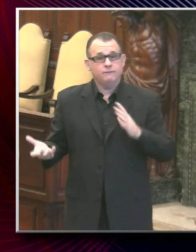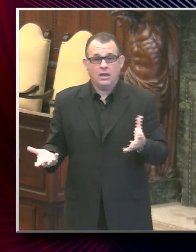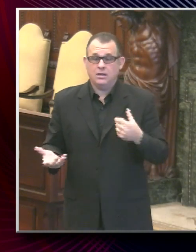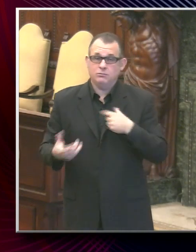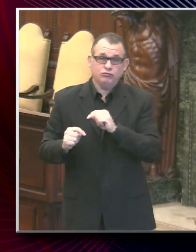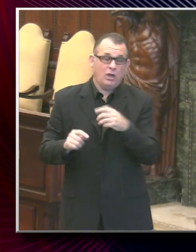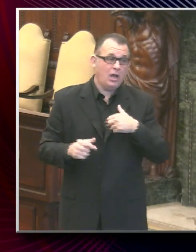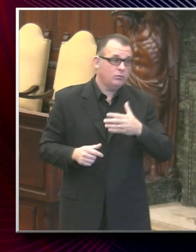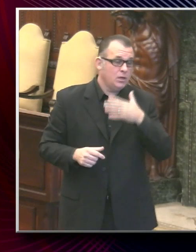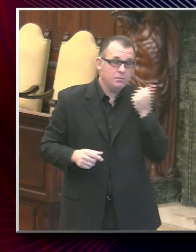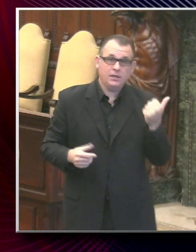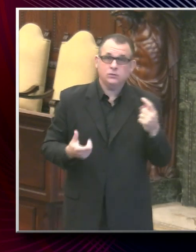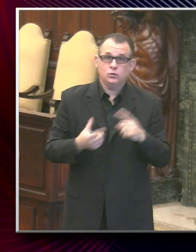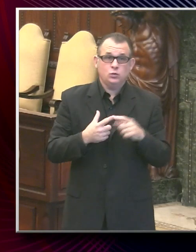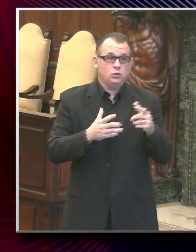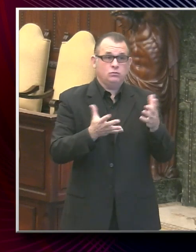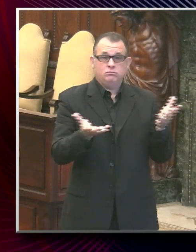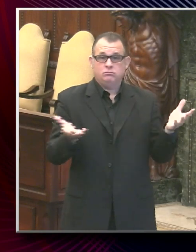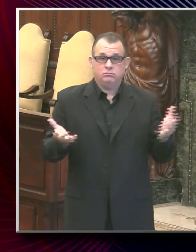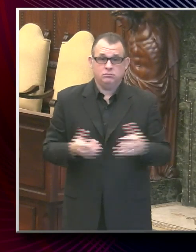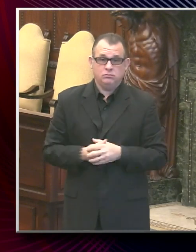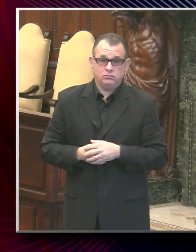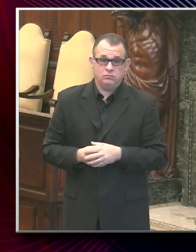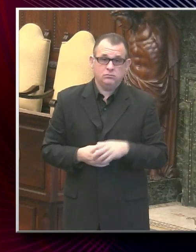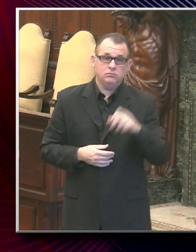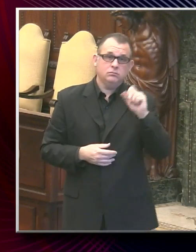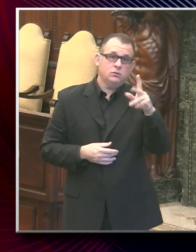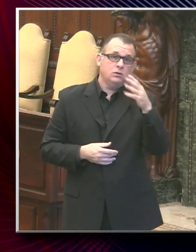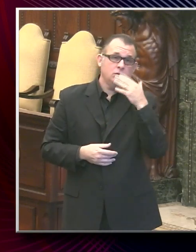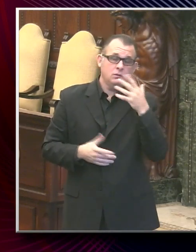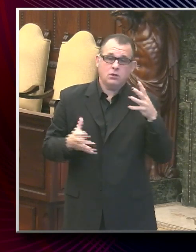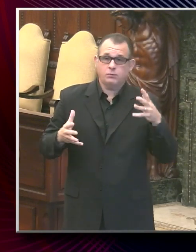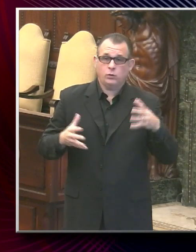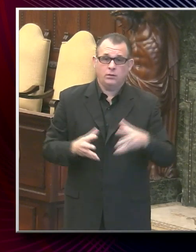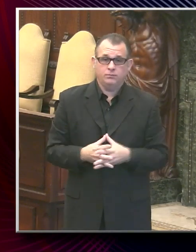knowledge. Okay. Thank you. That's about it.